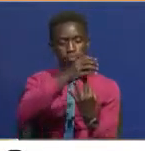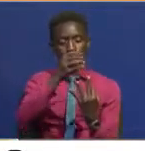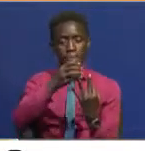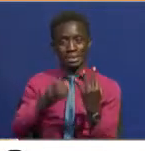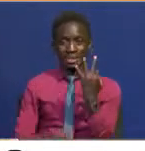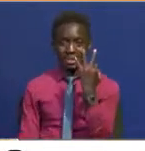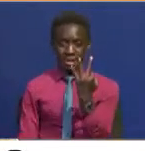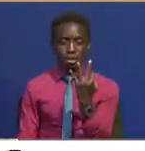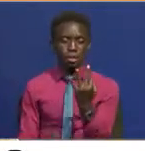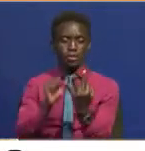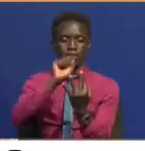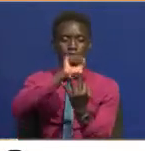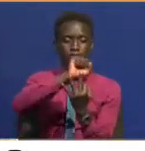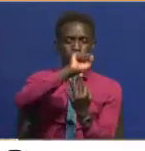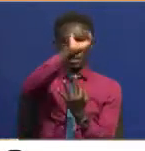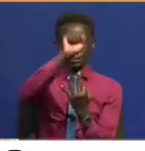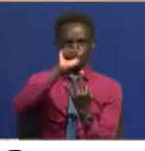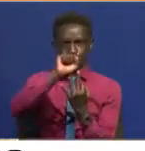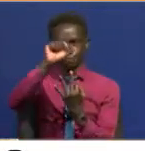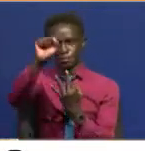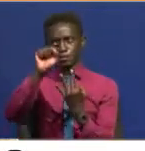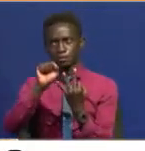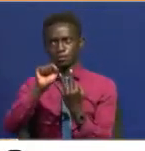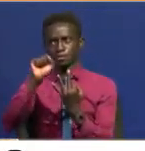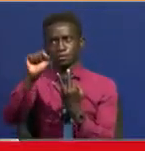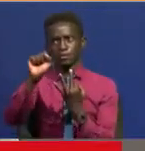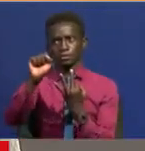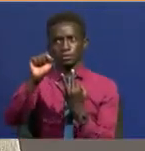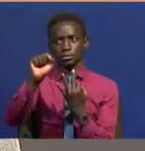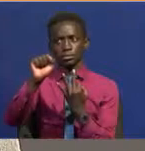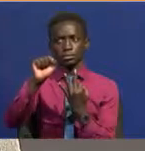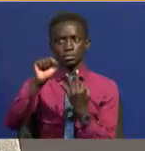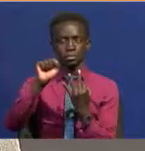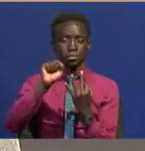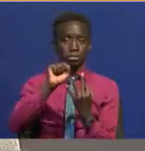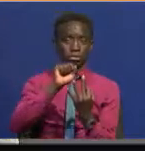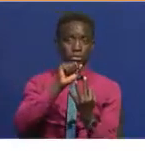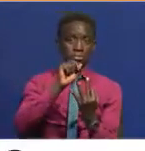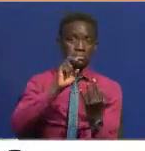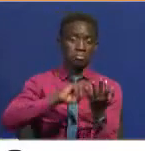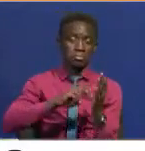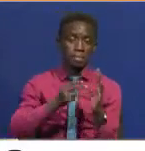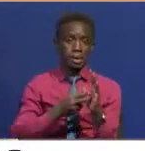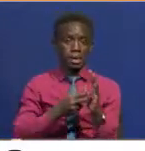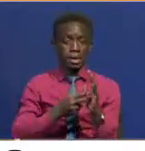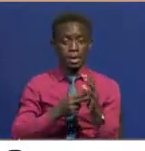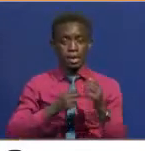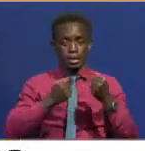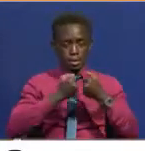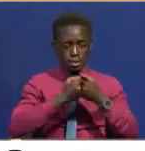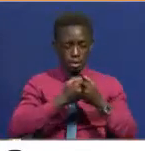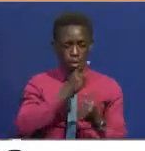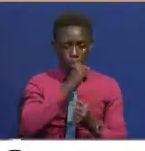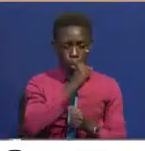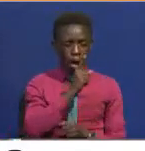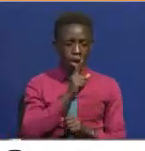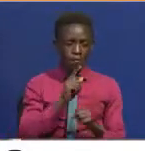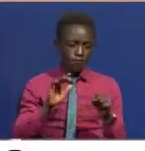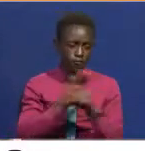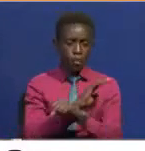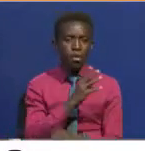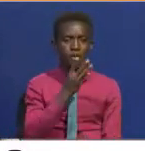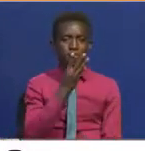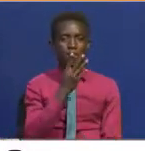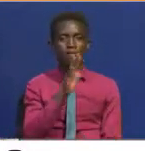means 15 minutes each. So basically for 45 minutes, every game will be played. Yeah. Which is basically